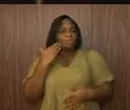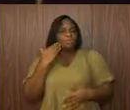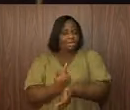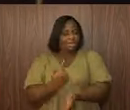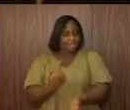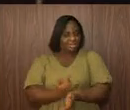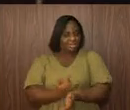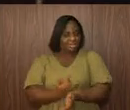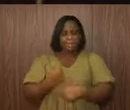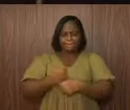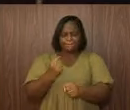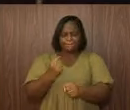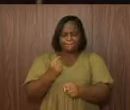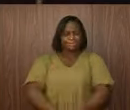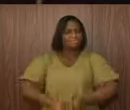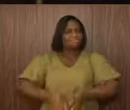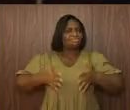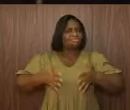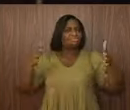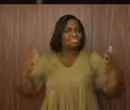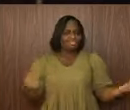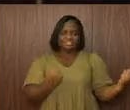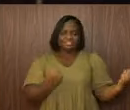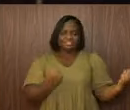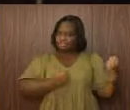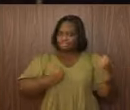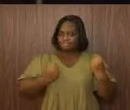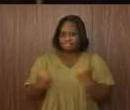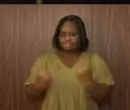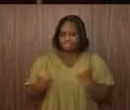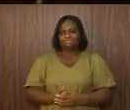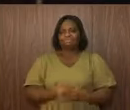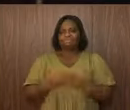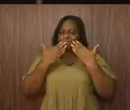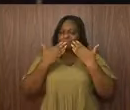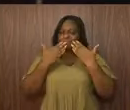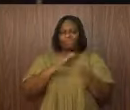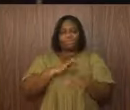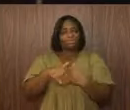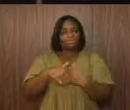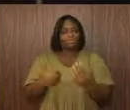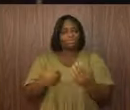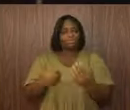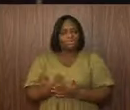make her great and strong. I thank you all for your